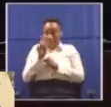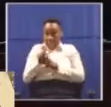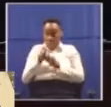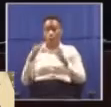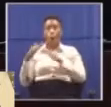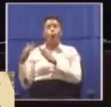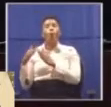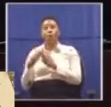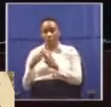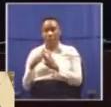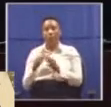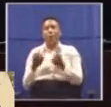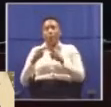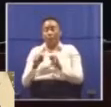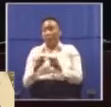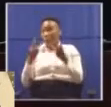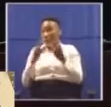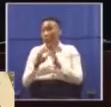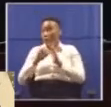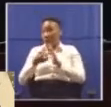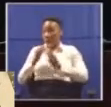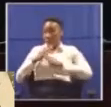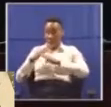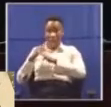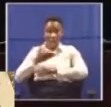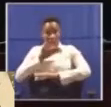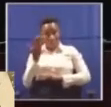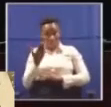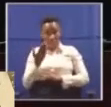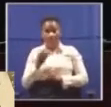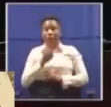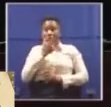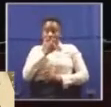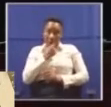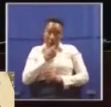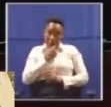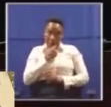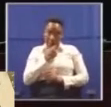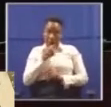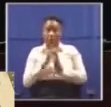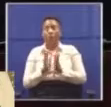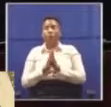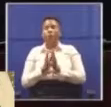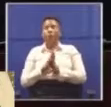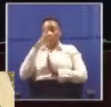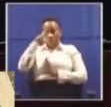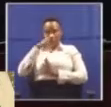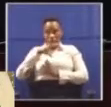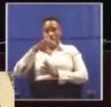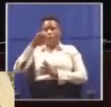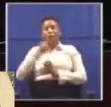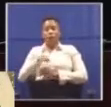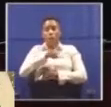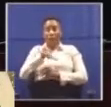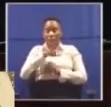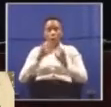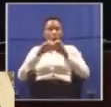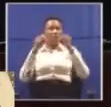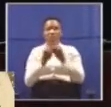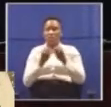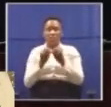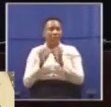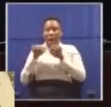of people trying to prevent that. Sadly, many clergymen and faith-based organizations were not granted essential